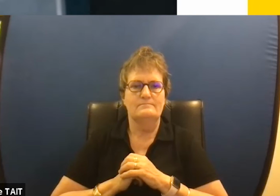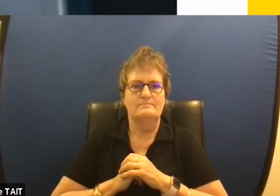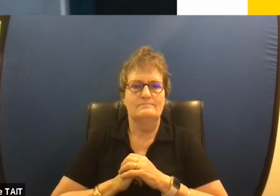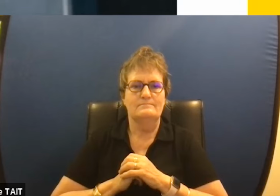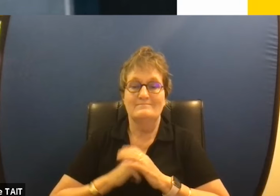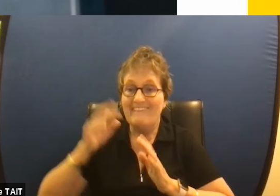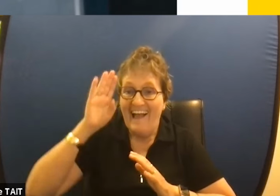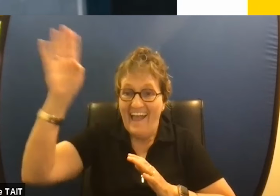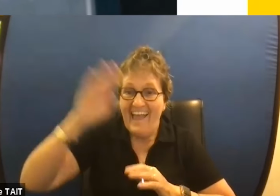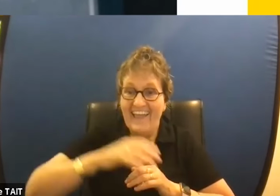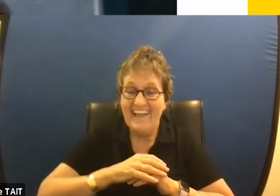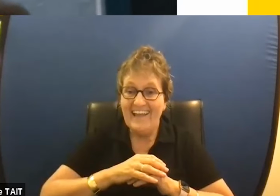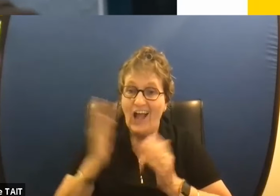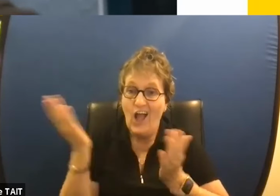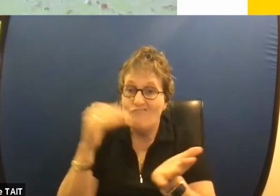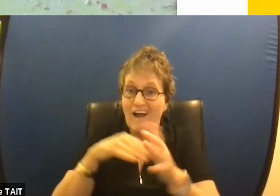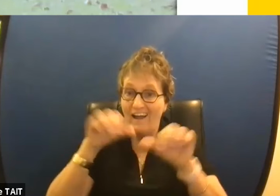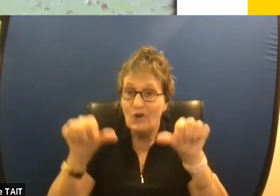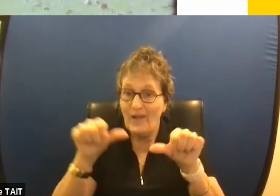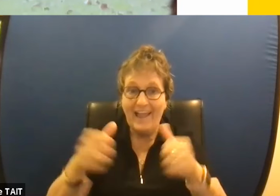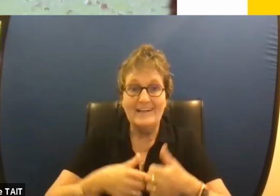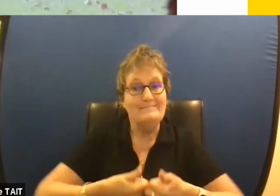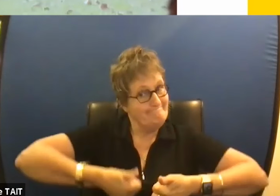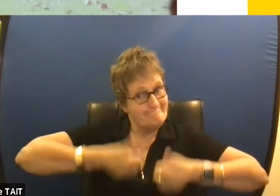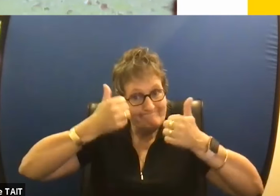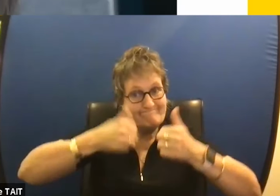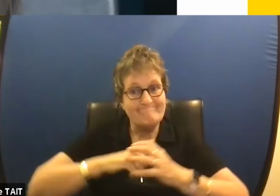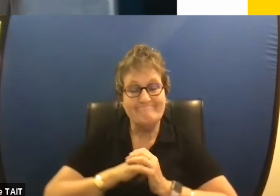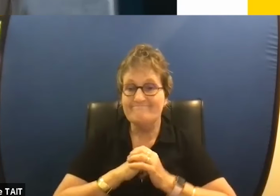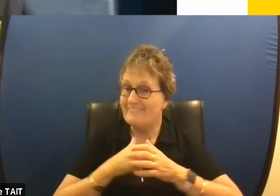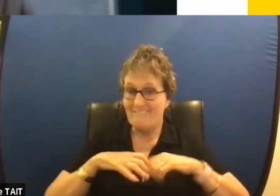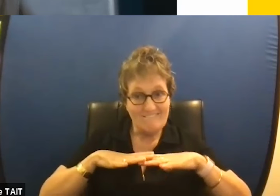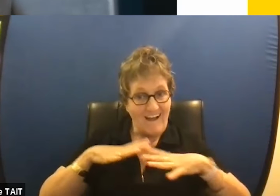Hey, did you get here okay? Yeah, fine.